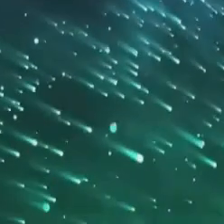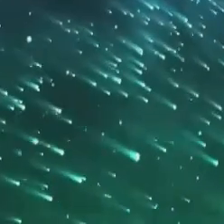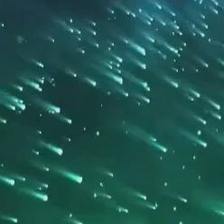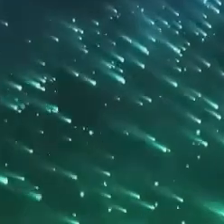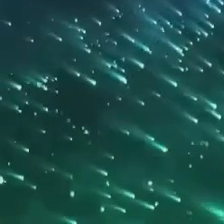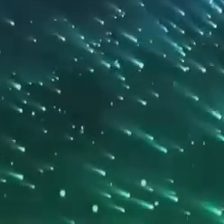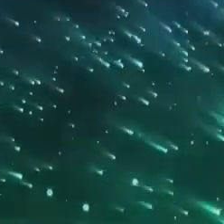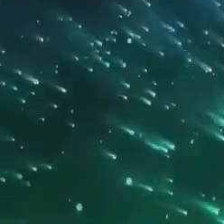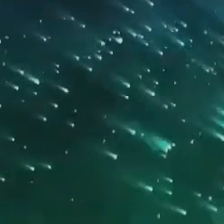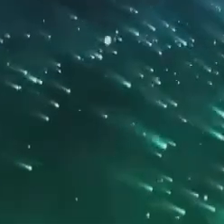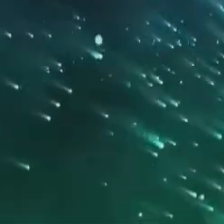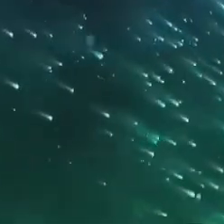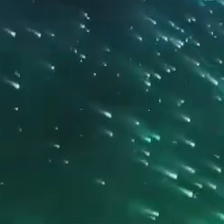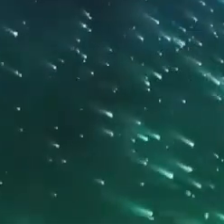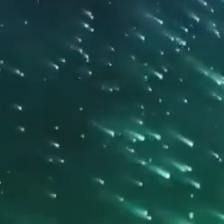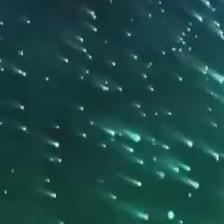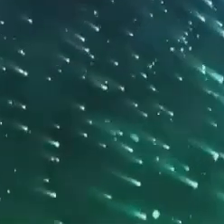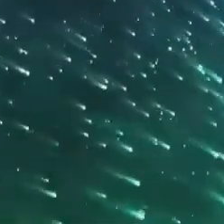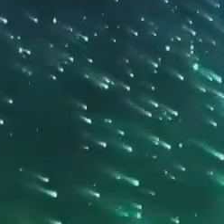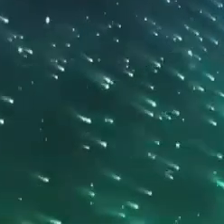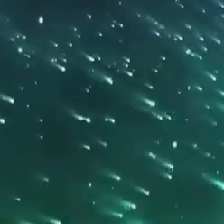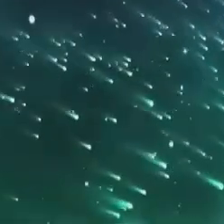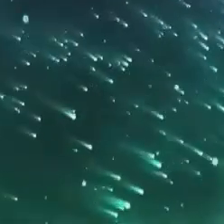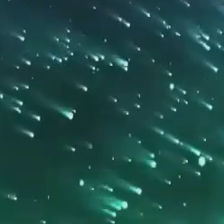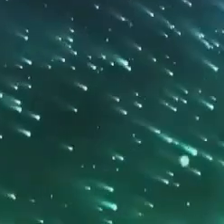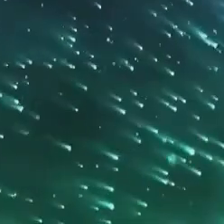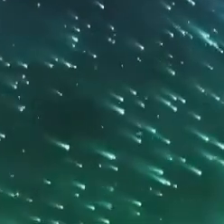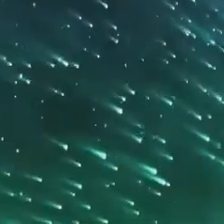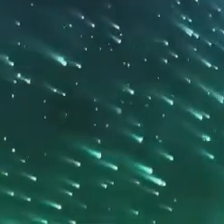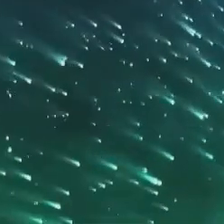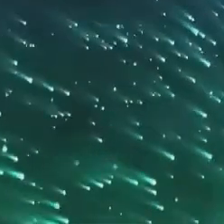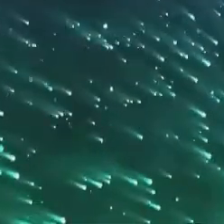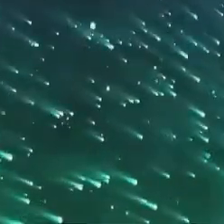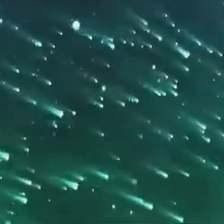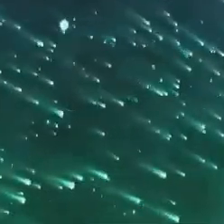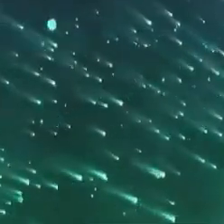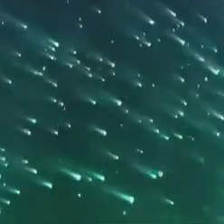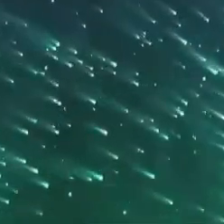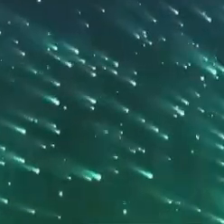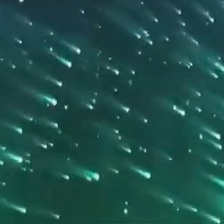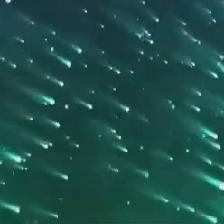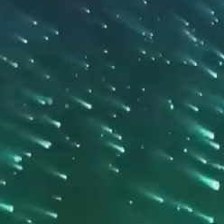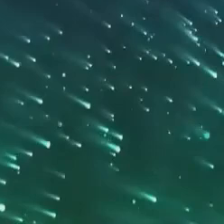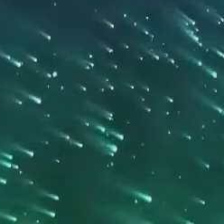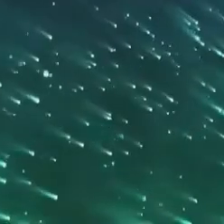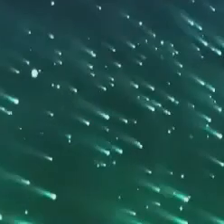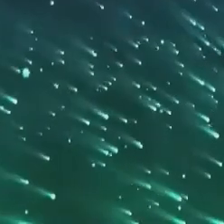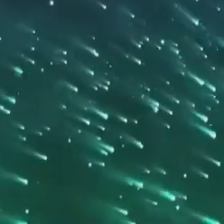Na na na na na na na, dapat Tagum